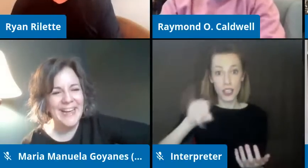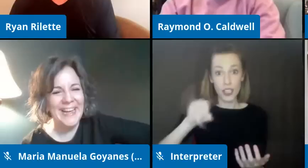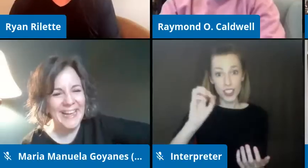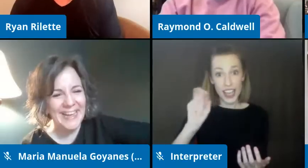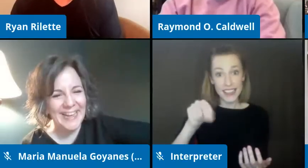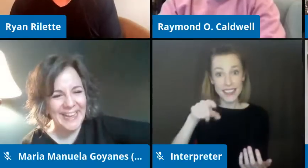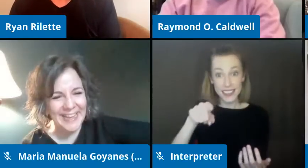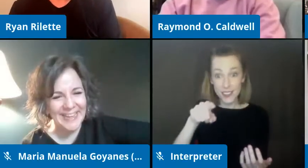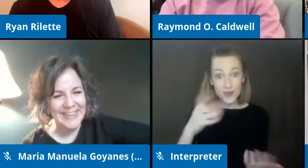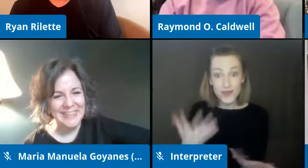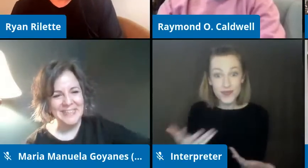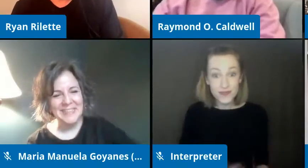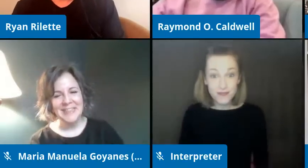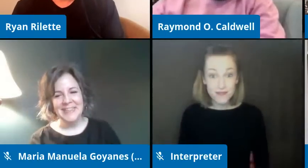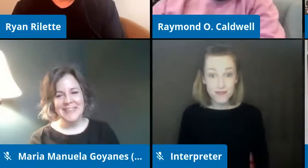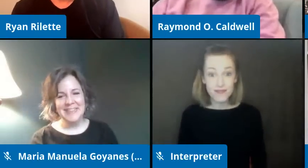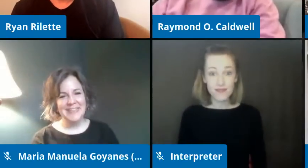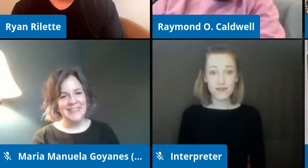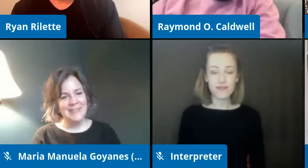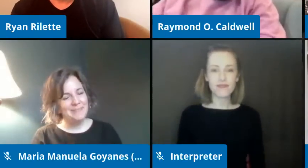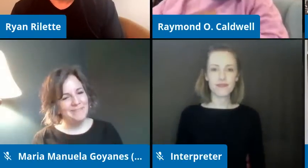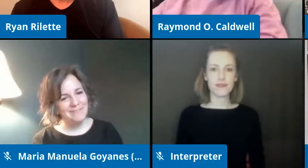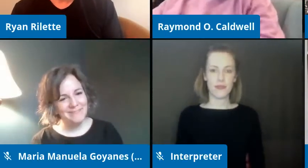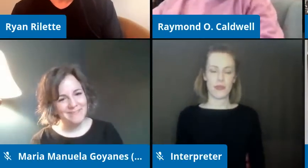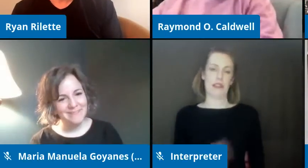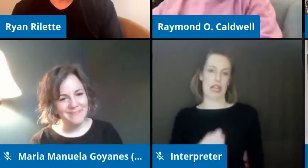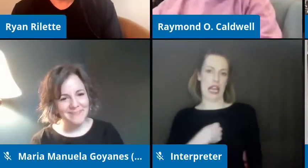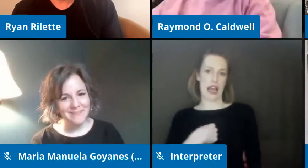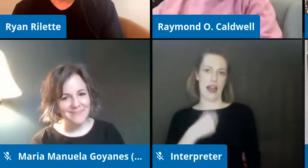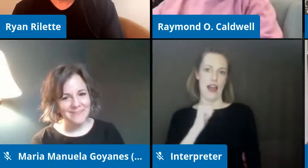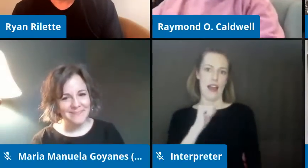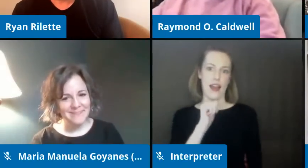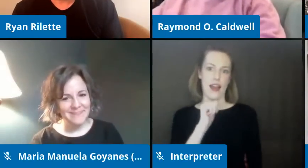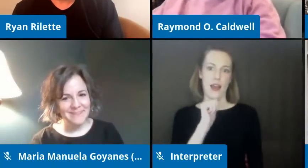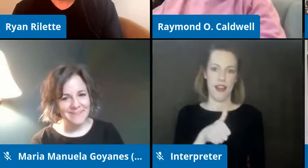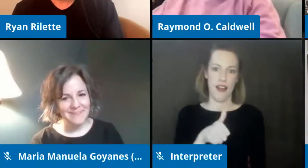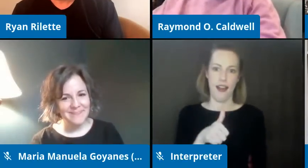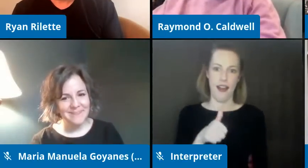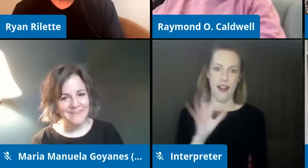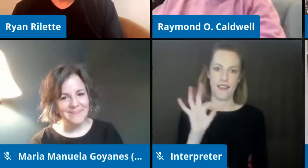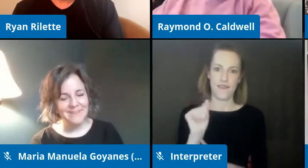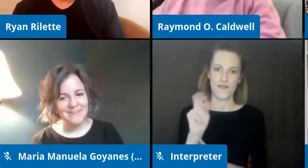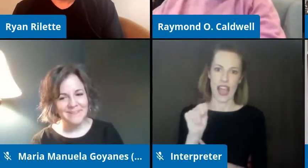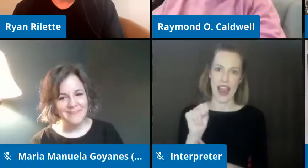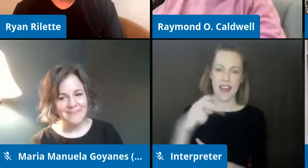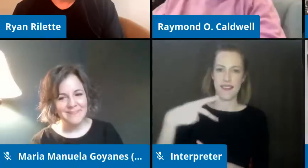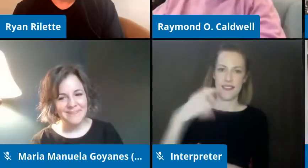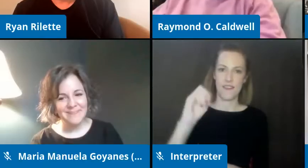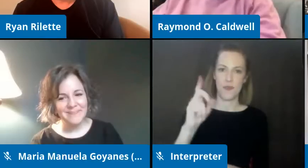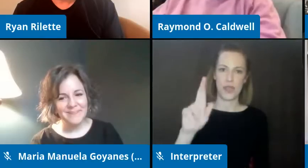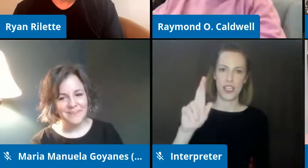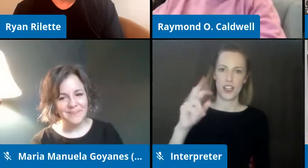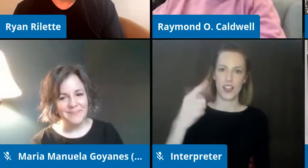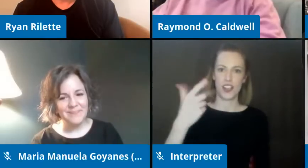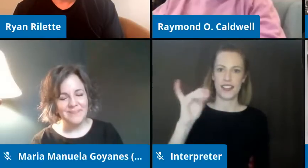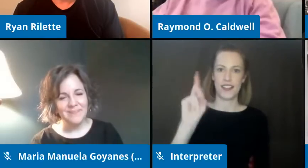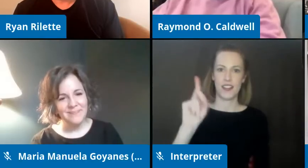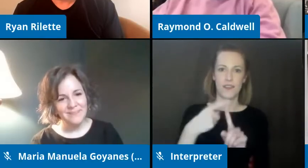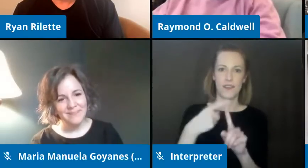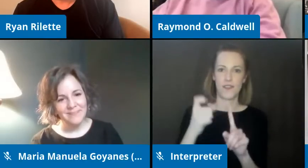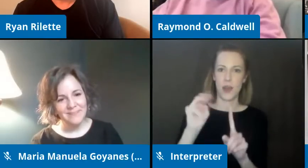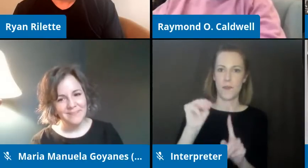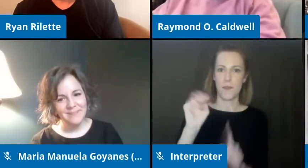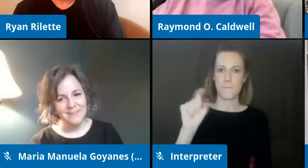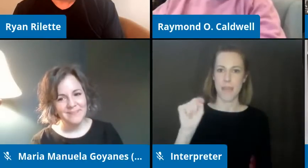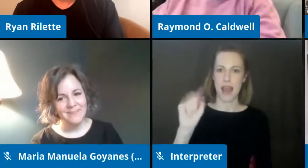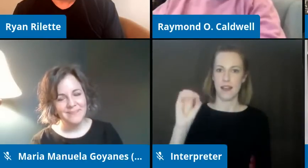mean, I'm not a big fan of Peter Gelb from the Metropolitan Opera, but he did write a great op-ed piece this morning, which basically